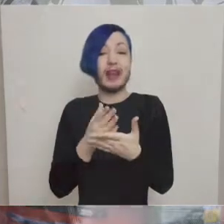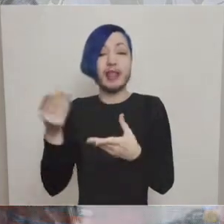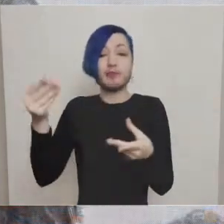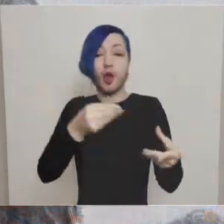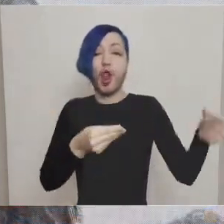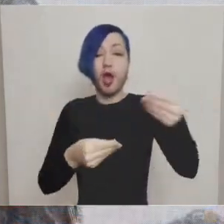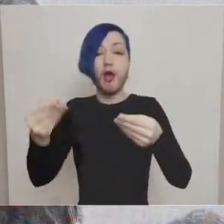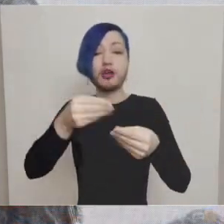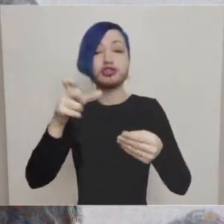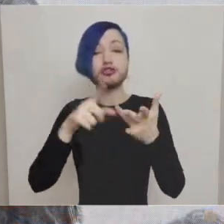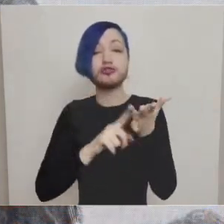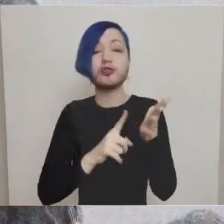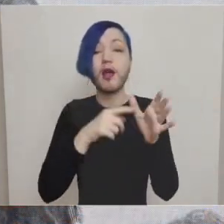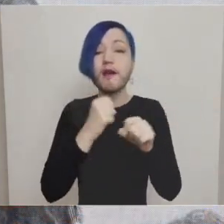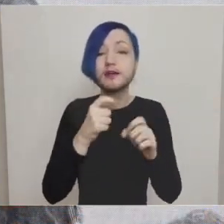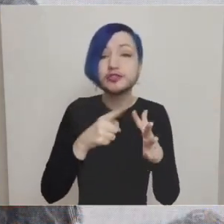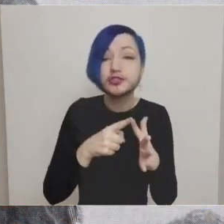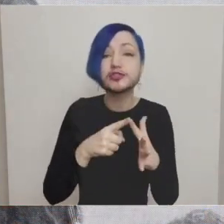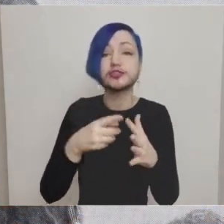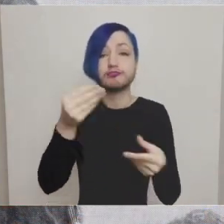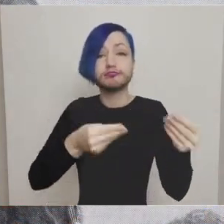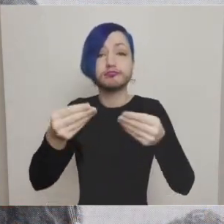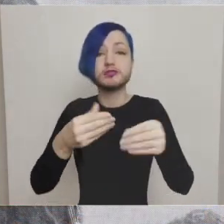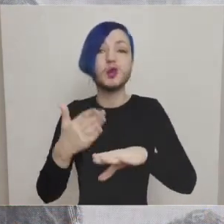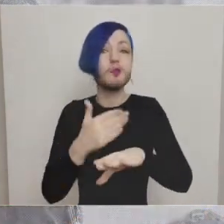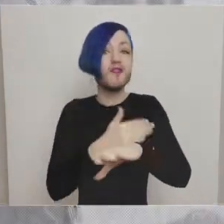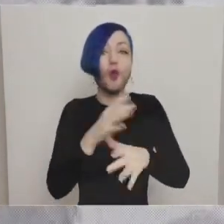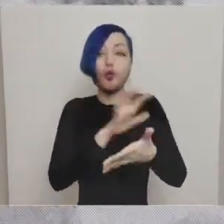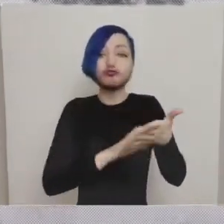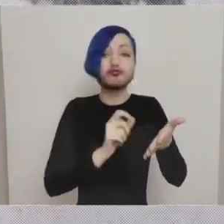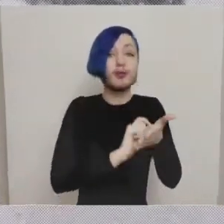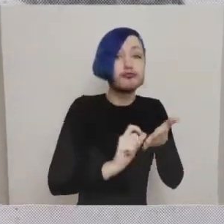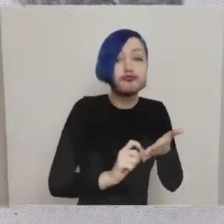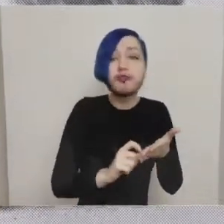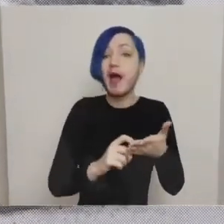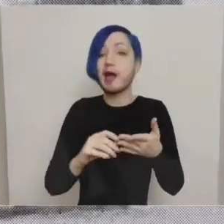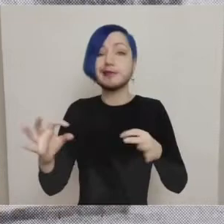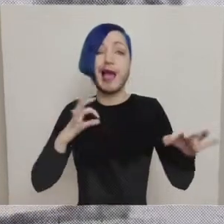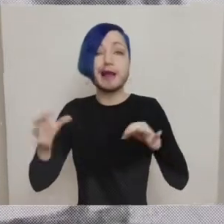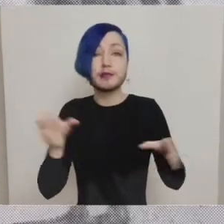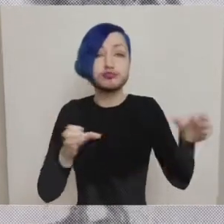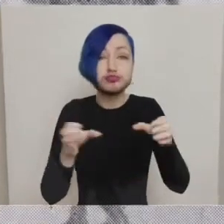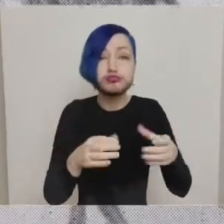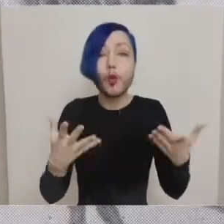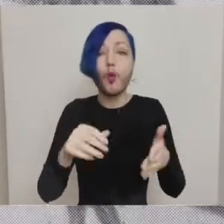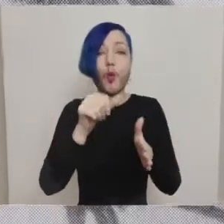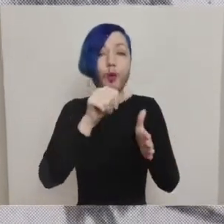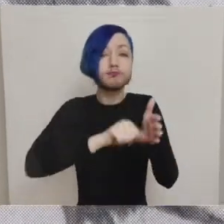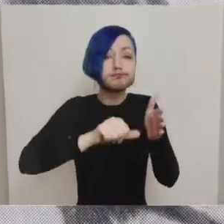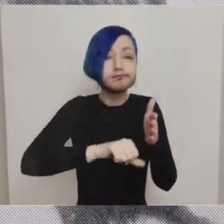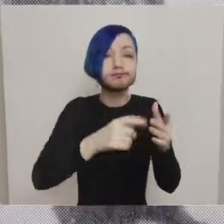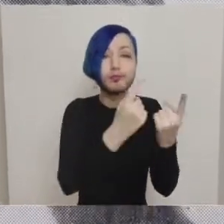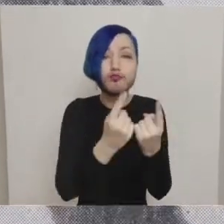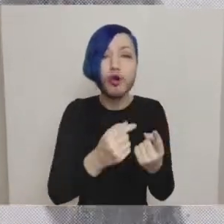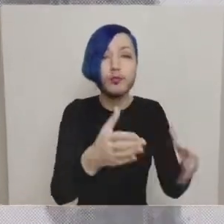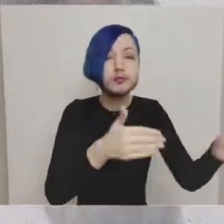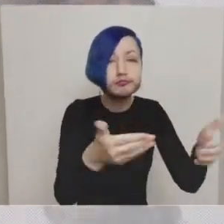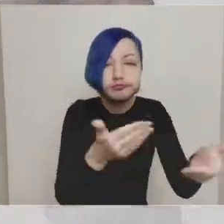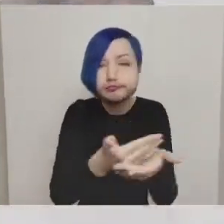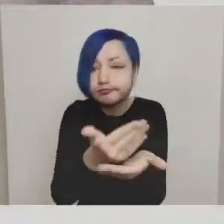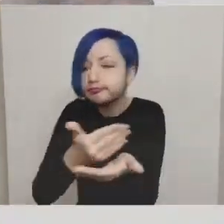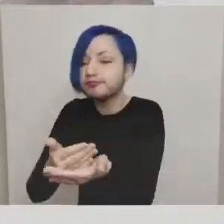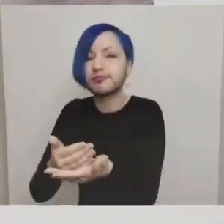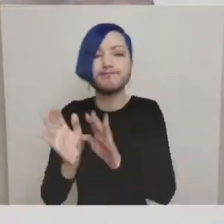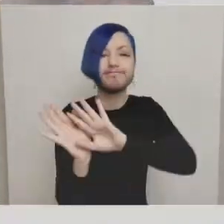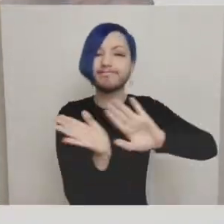images together. Before I write my scripts, begin casting, or gather props to take on set, I spend time looking at